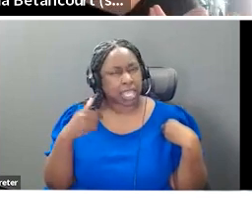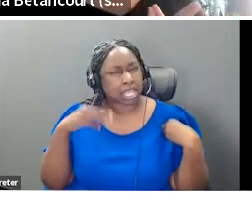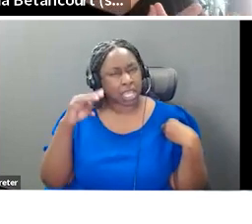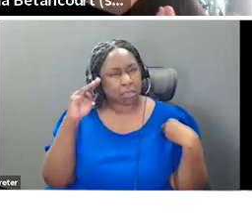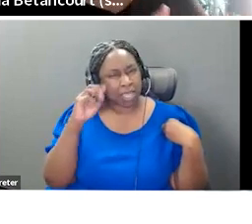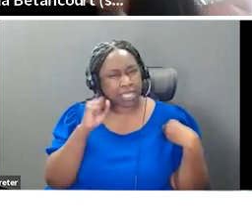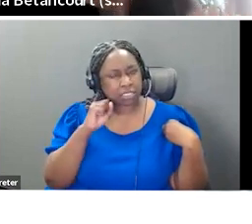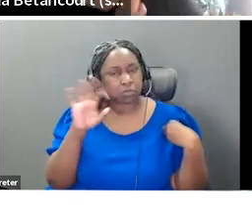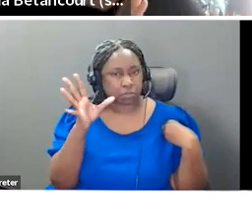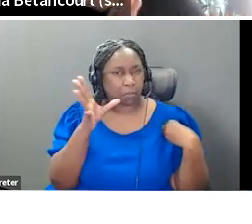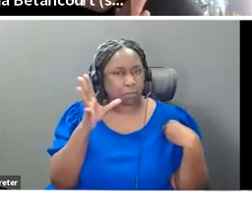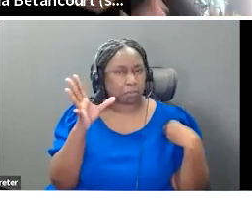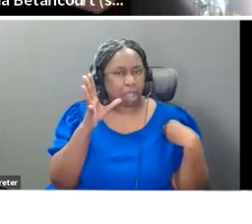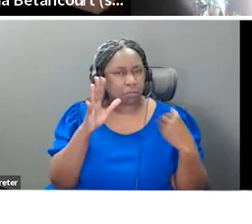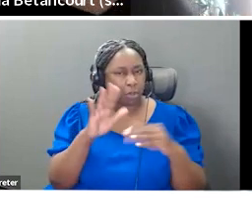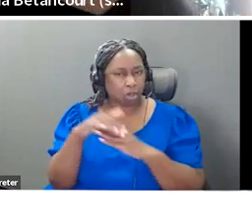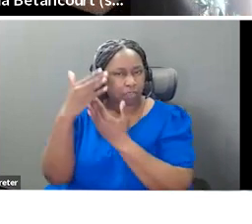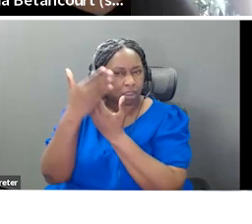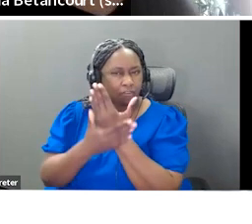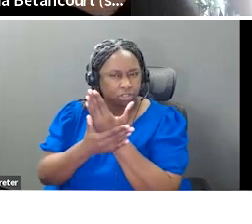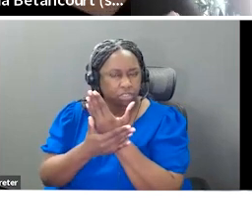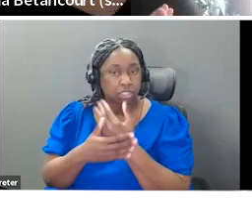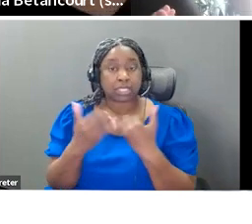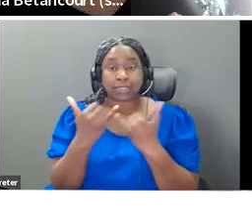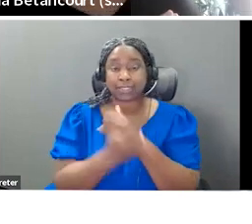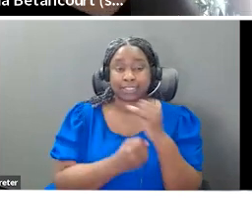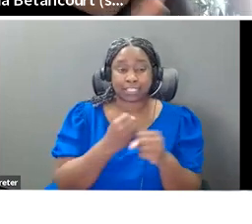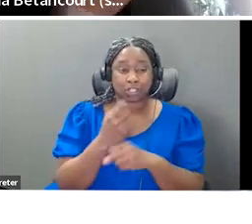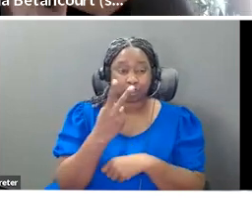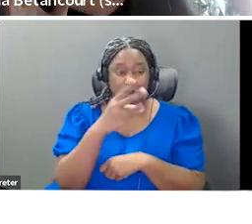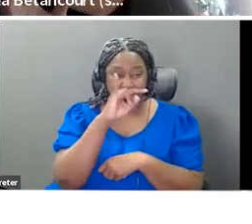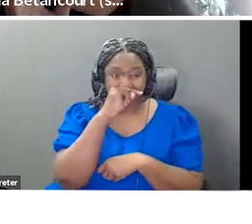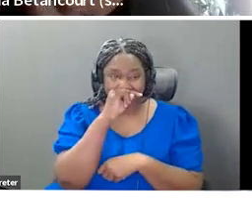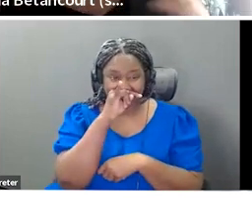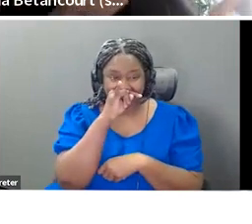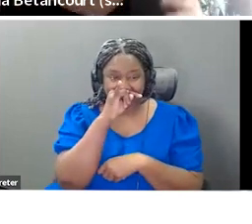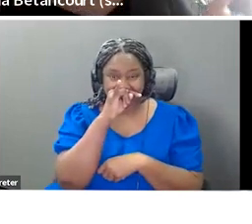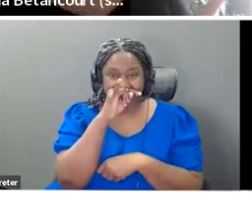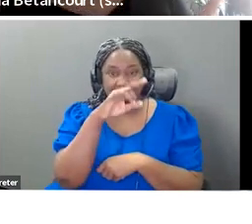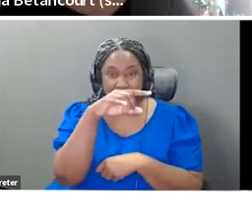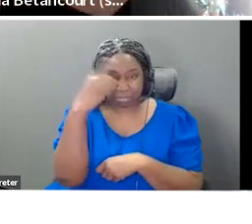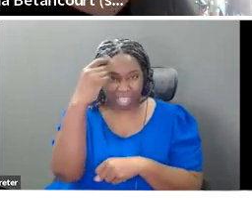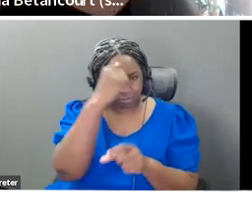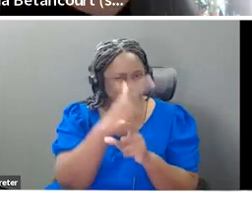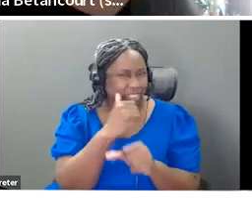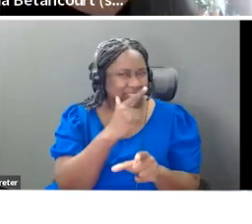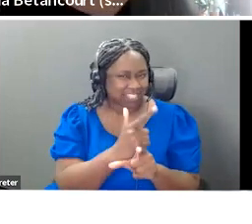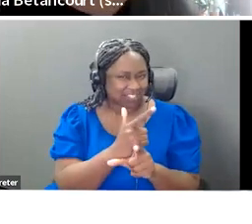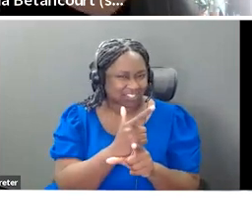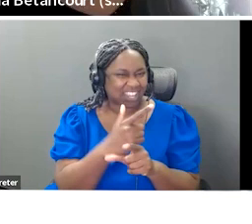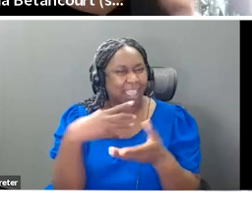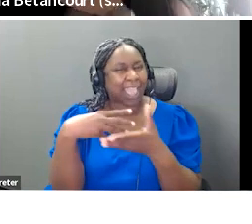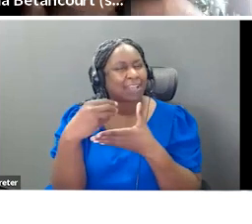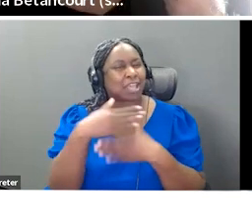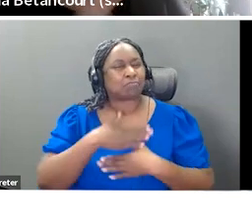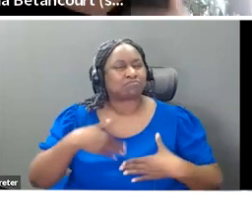mom on the cover. This year we featured two kids who are a Black brother and sister outside having fun.